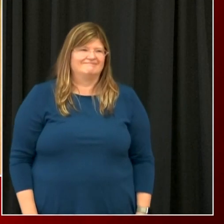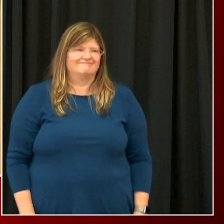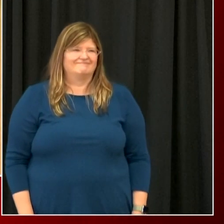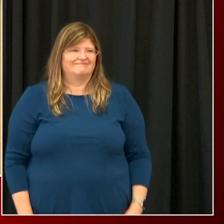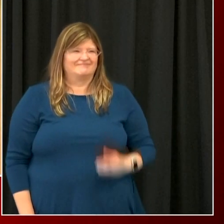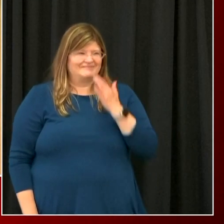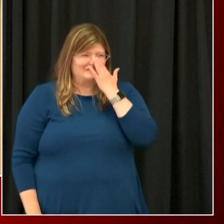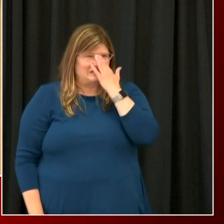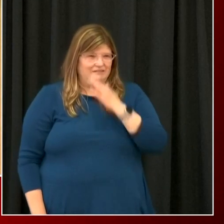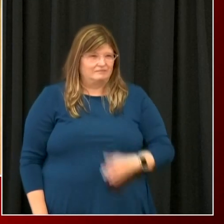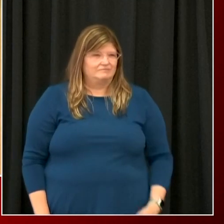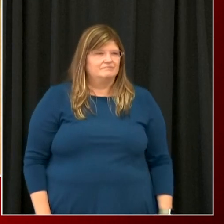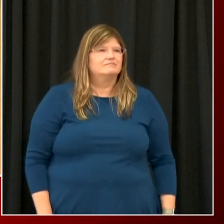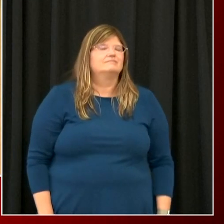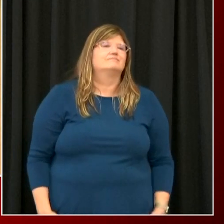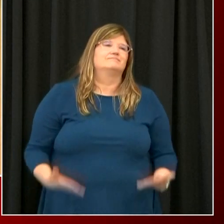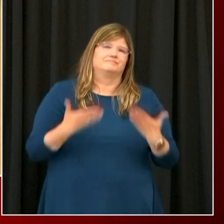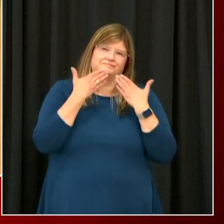Okay, thank you, everybody.